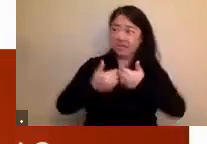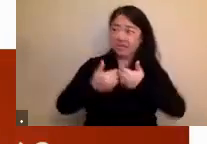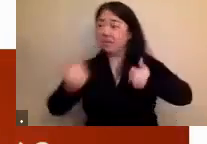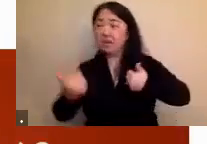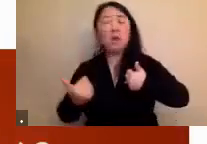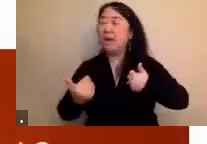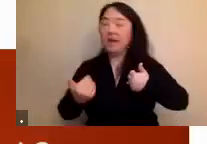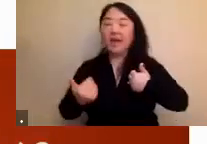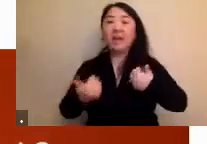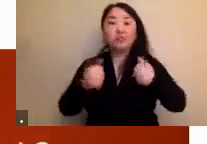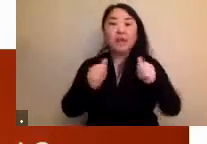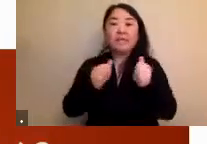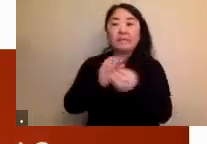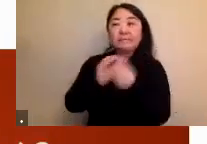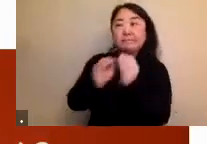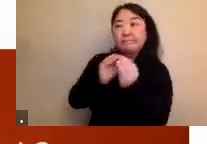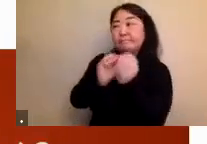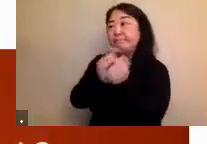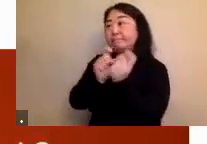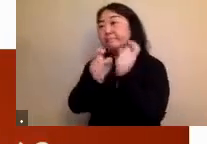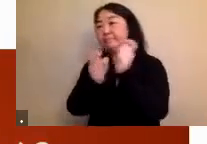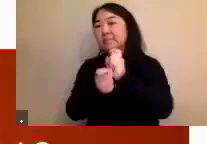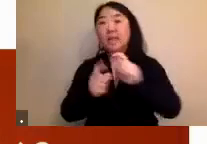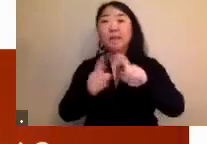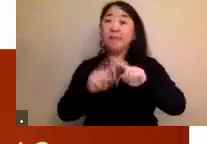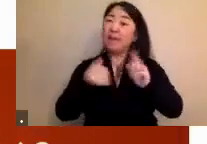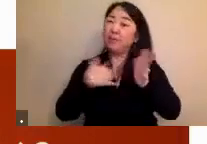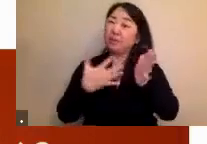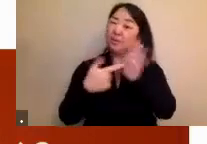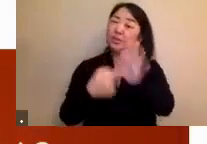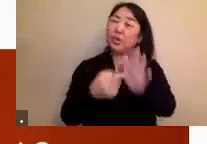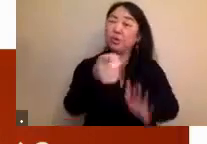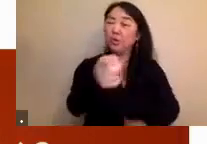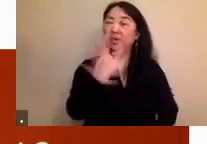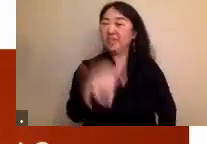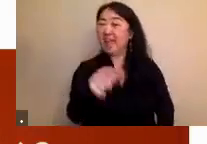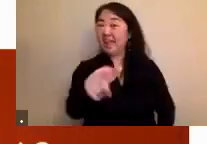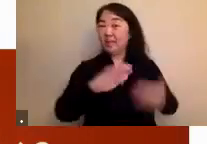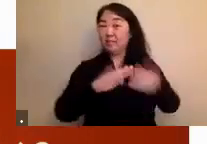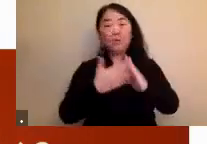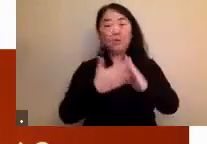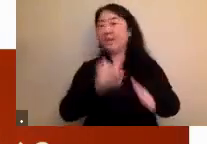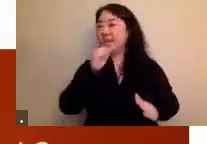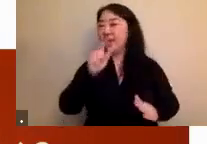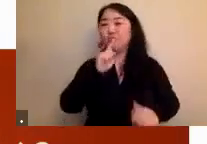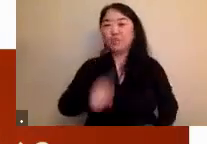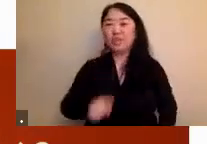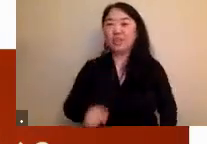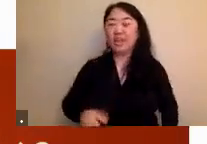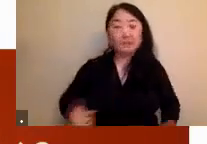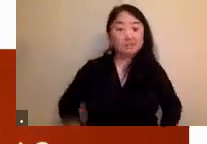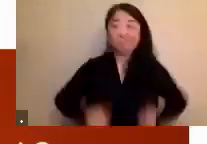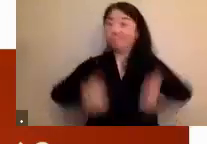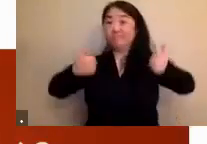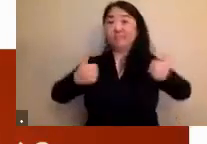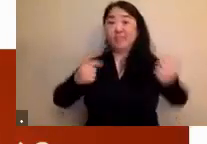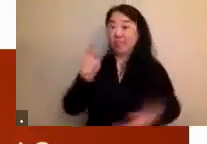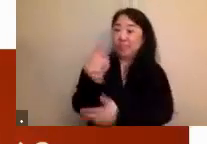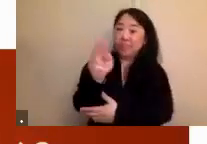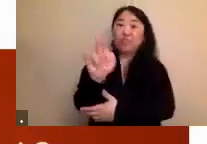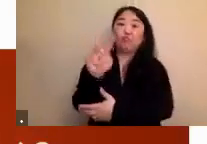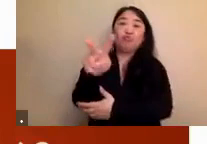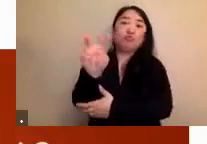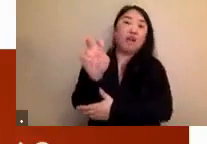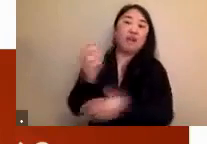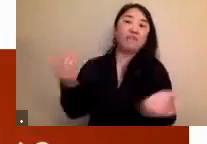this here. But as you see, this community has never really thrived again. And so they're looking to revitalize it. I think that's